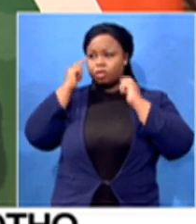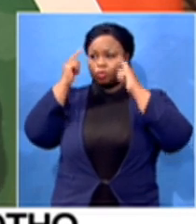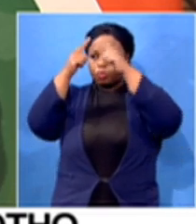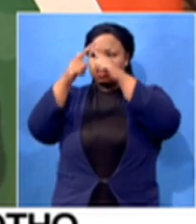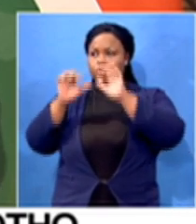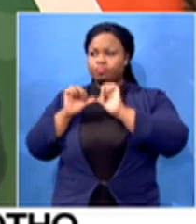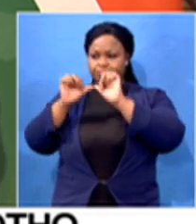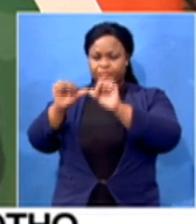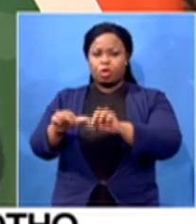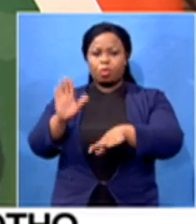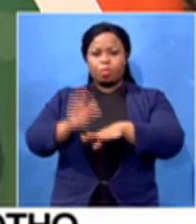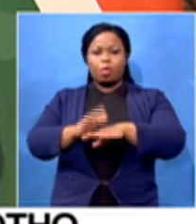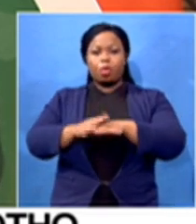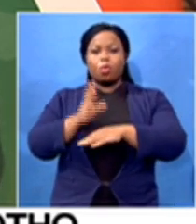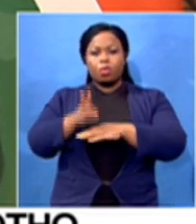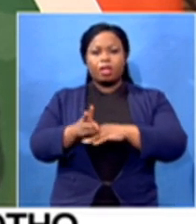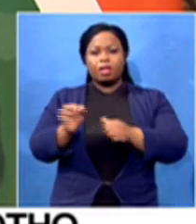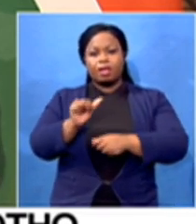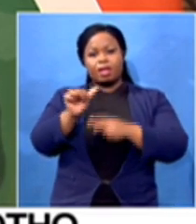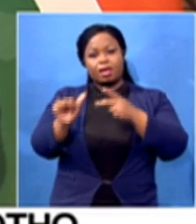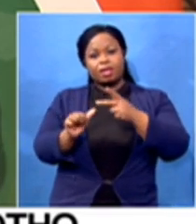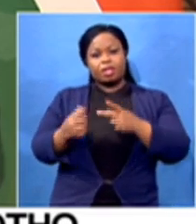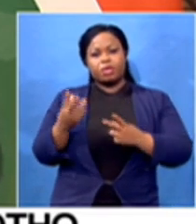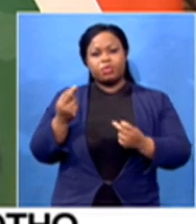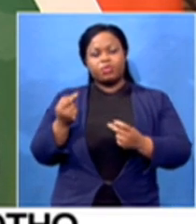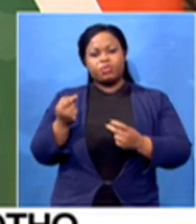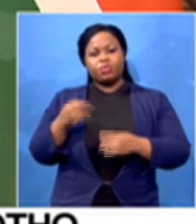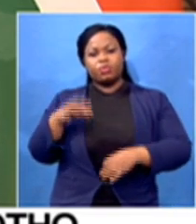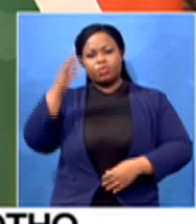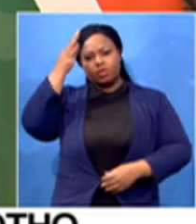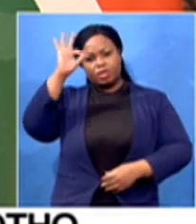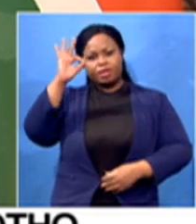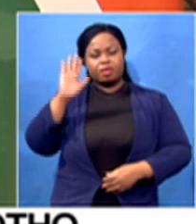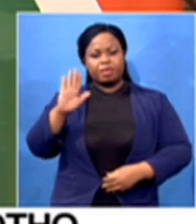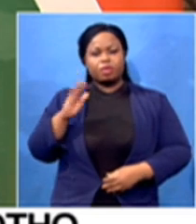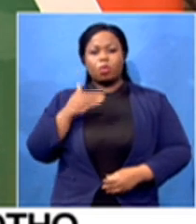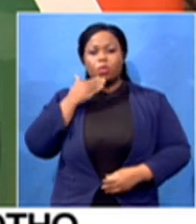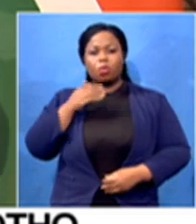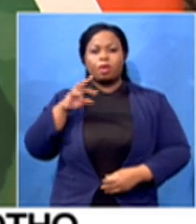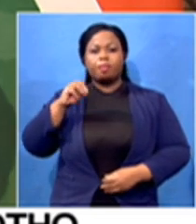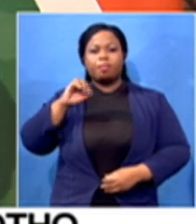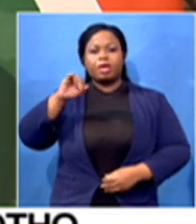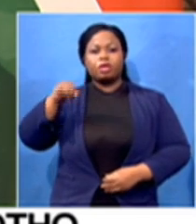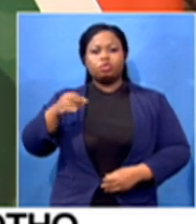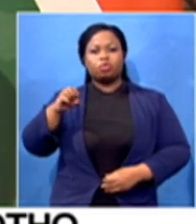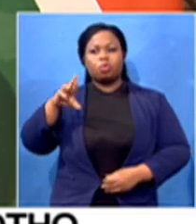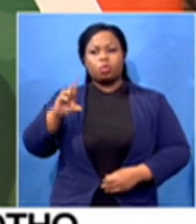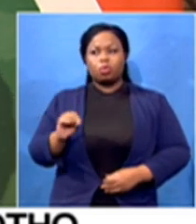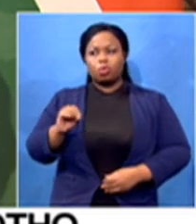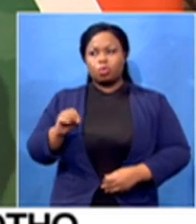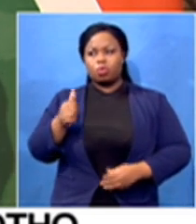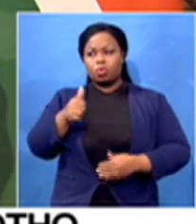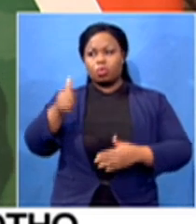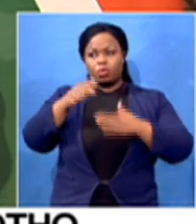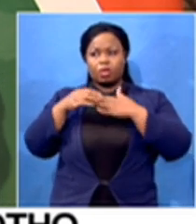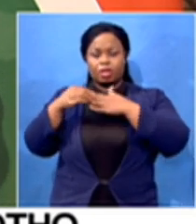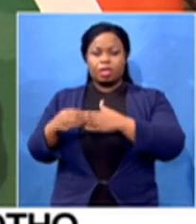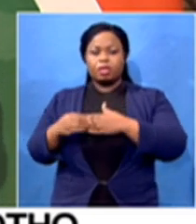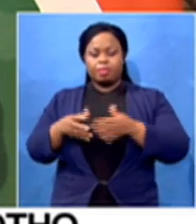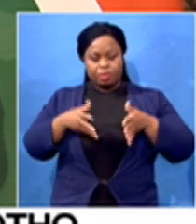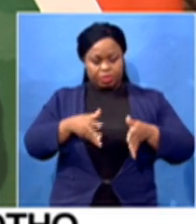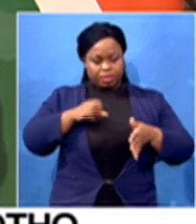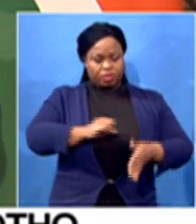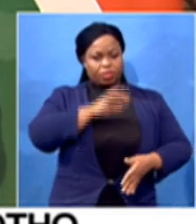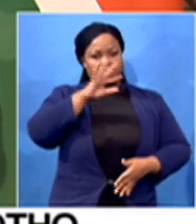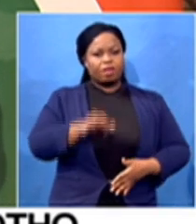tlasa mmuso wa ntate Majoro. Rona re le South Africa re tla dula re sebetsa le